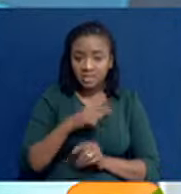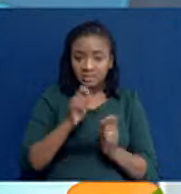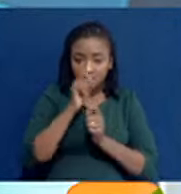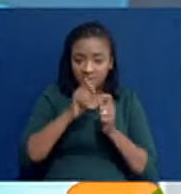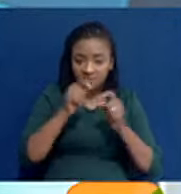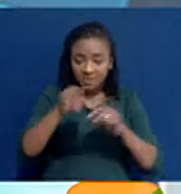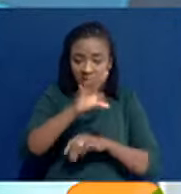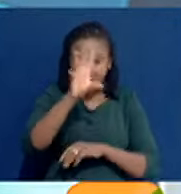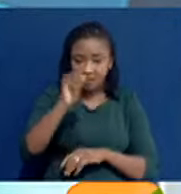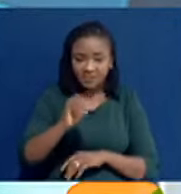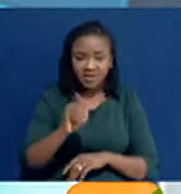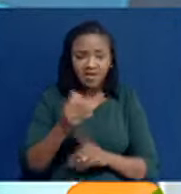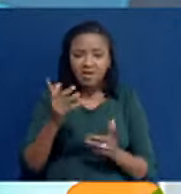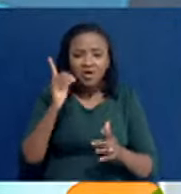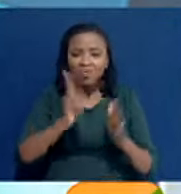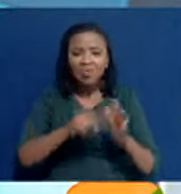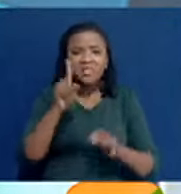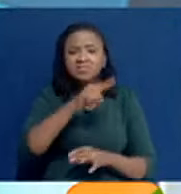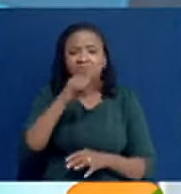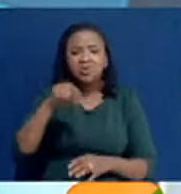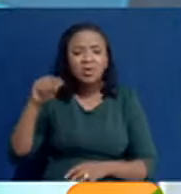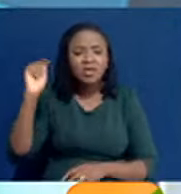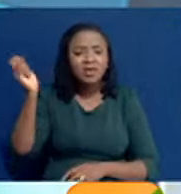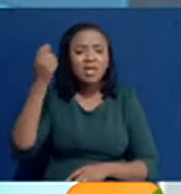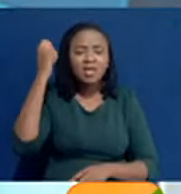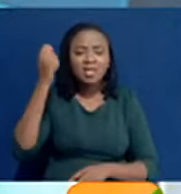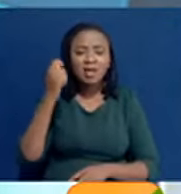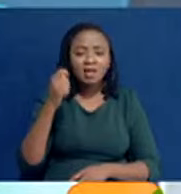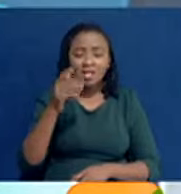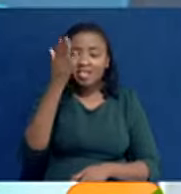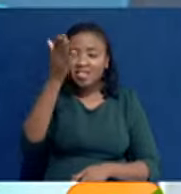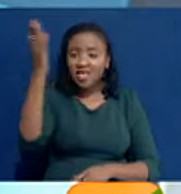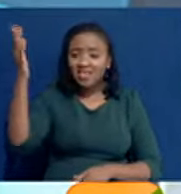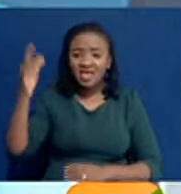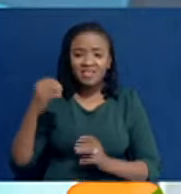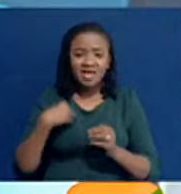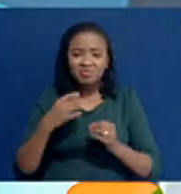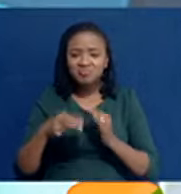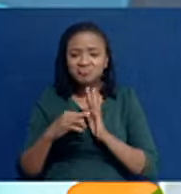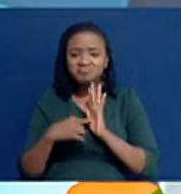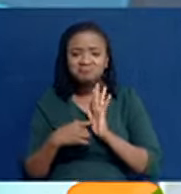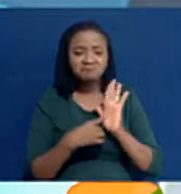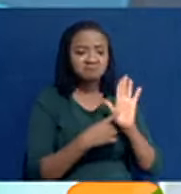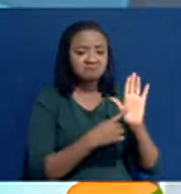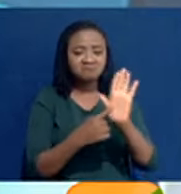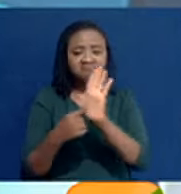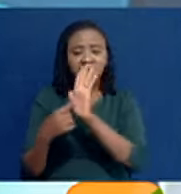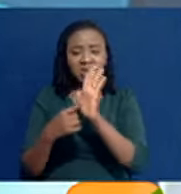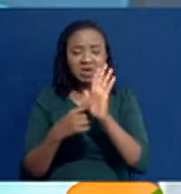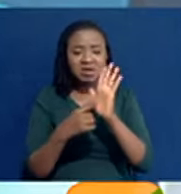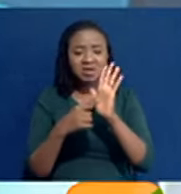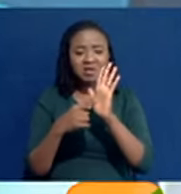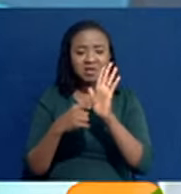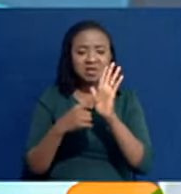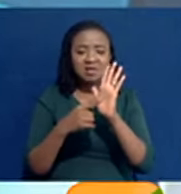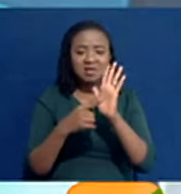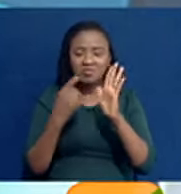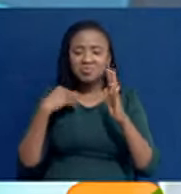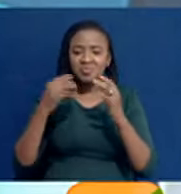Kenya? Up there, you shine so much. Back home, you are almost nowhere.